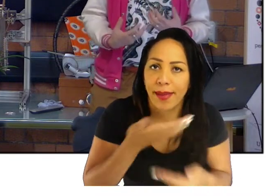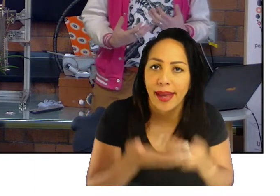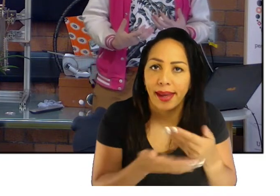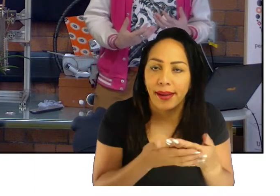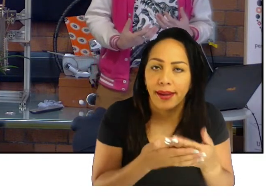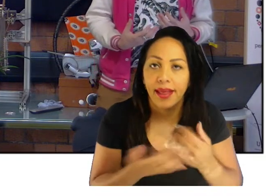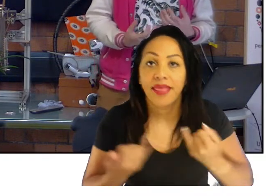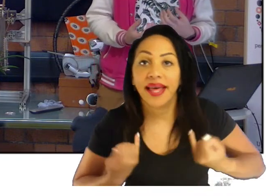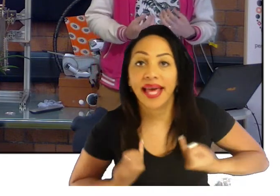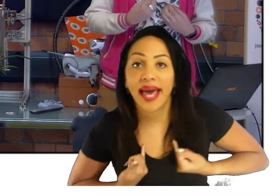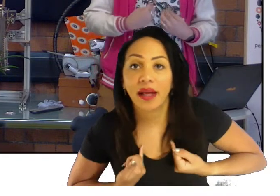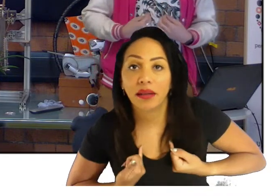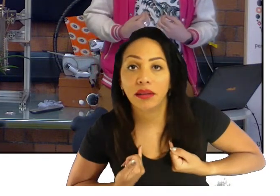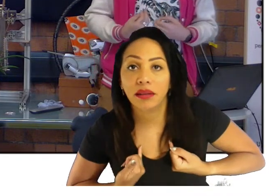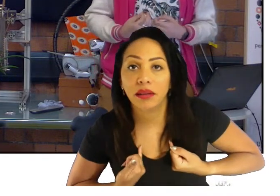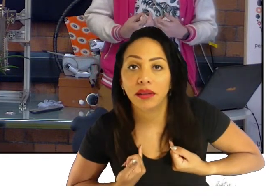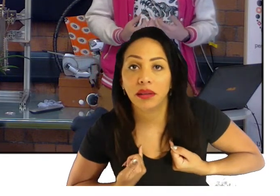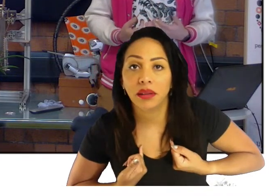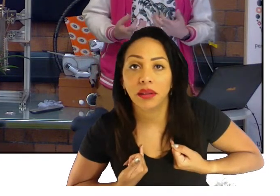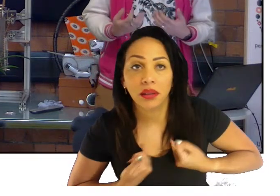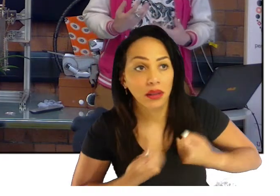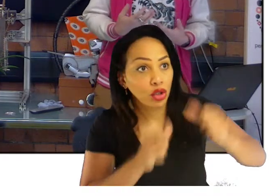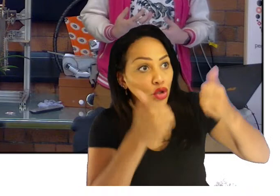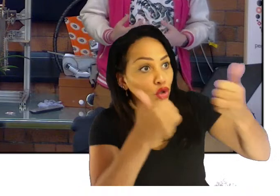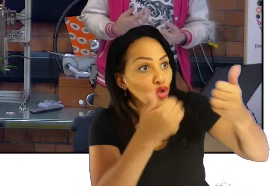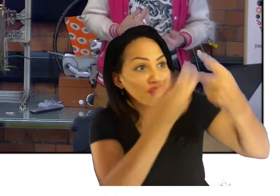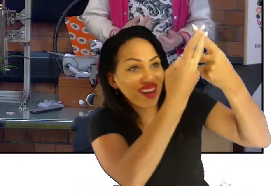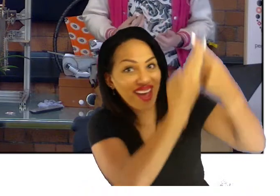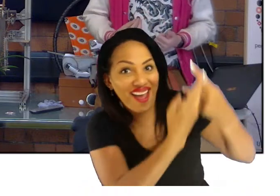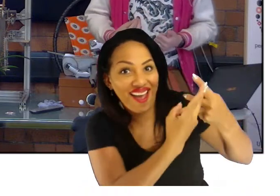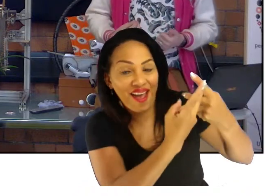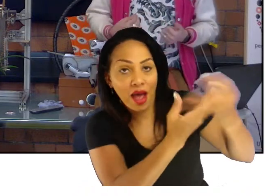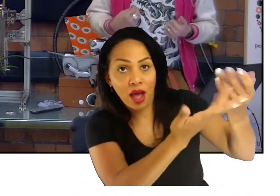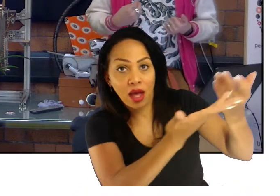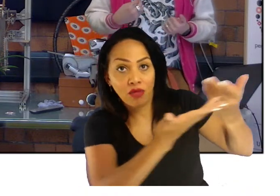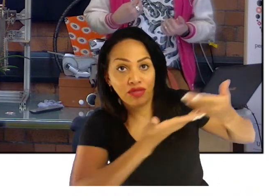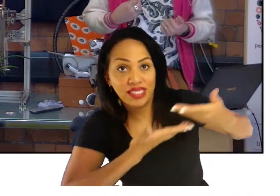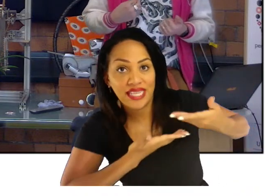guilt around that care, around receiving and on some level needing,